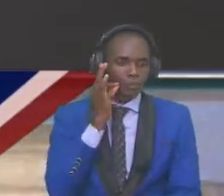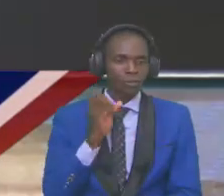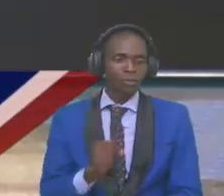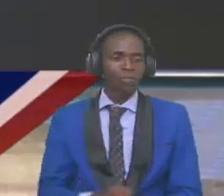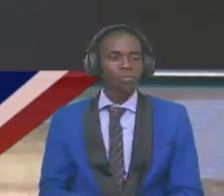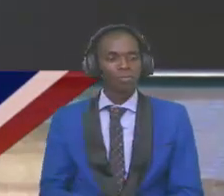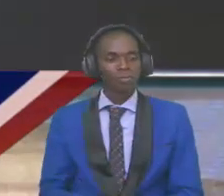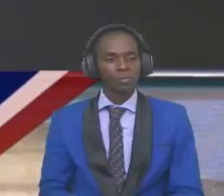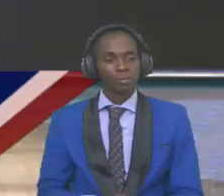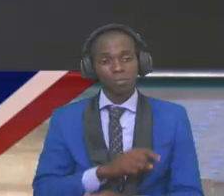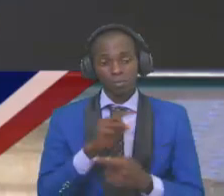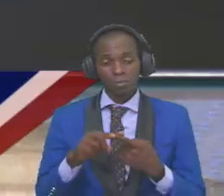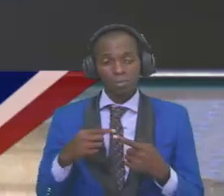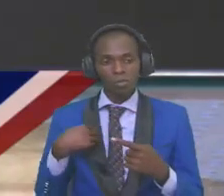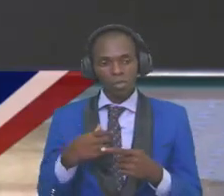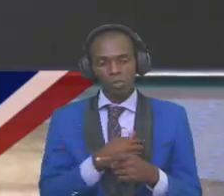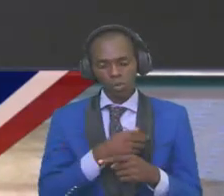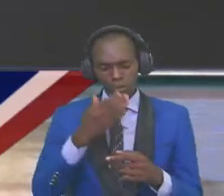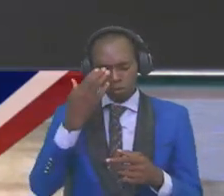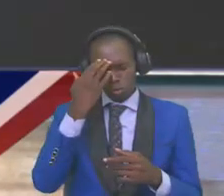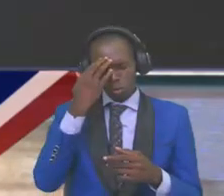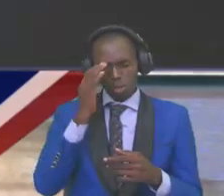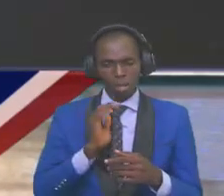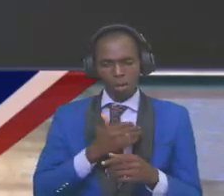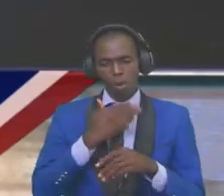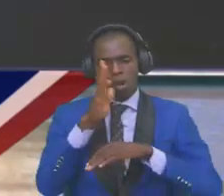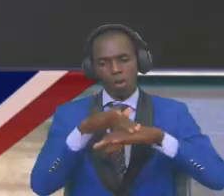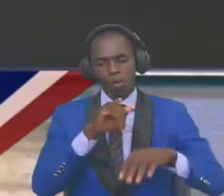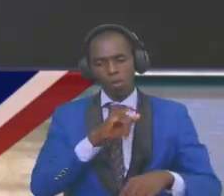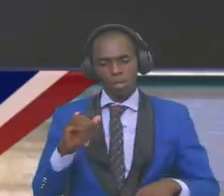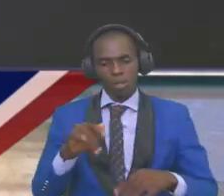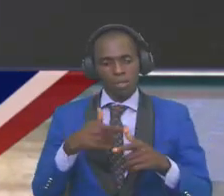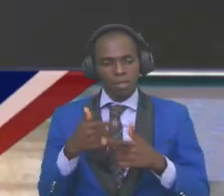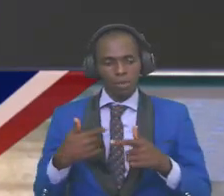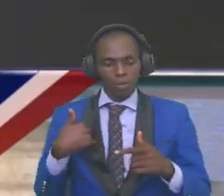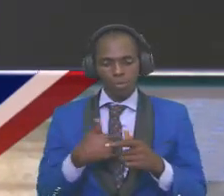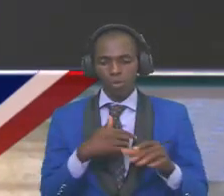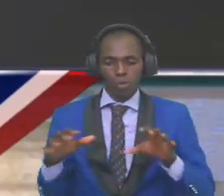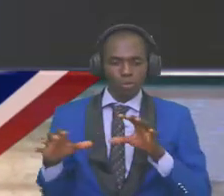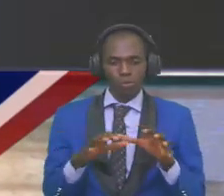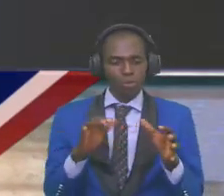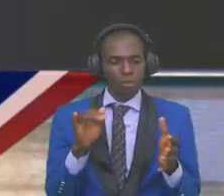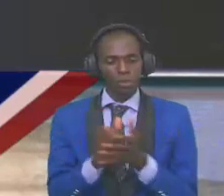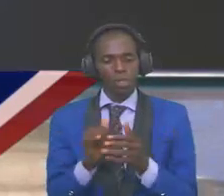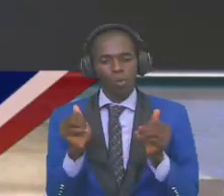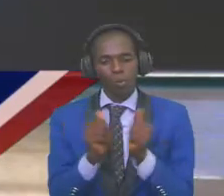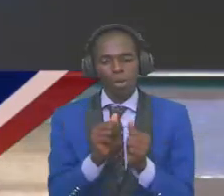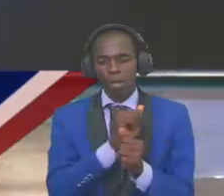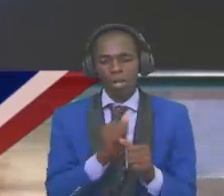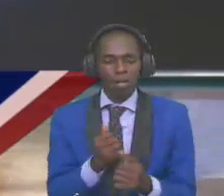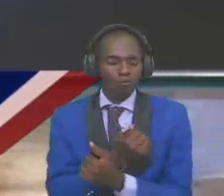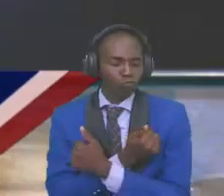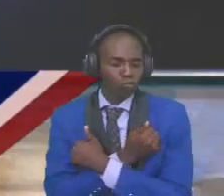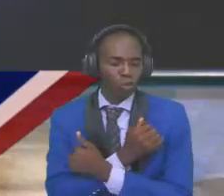when we recognize our calling, and then we do that with a loving heart, a